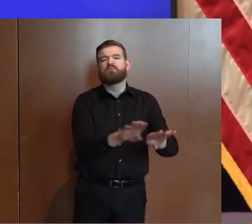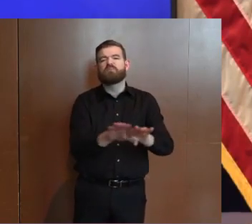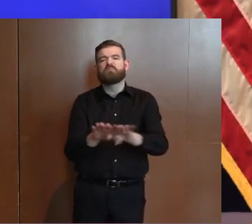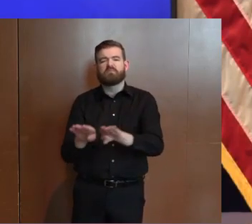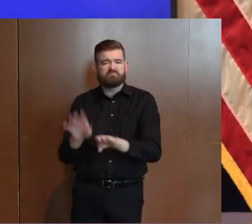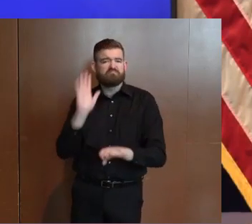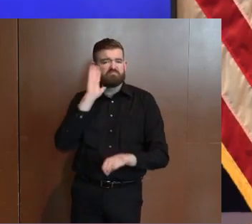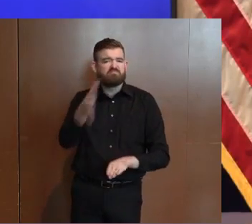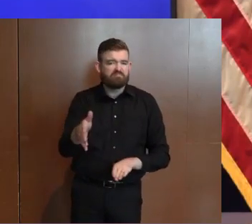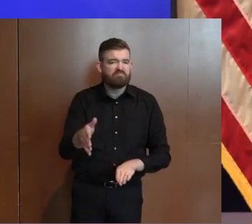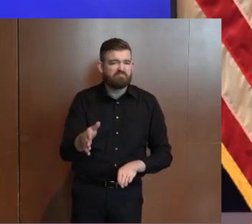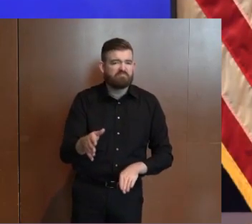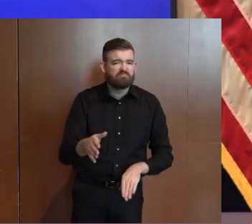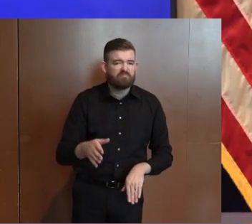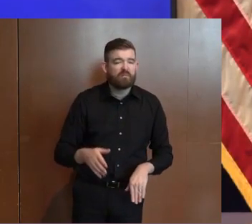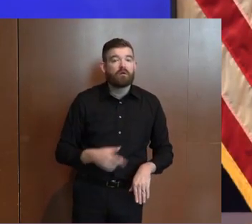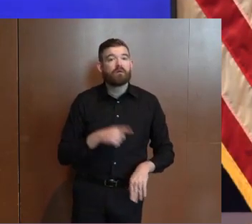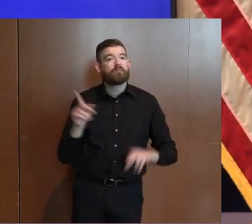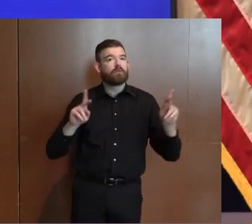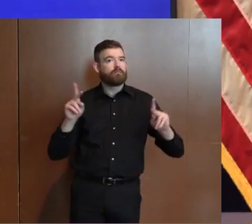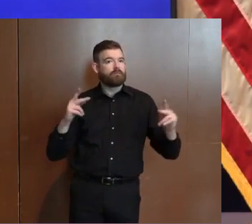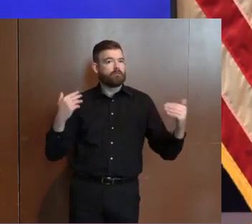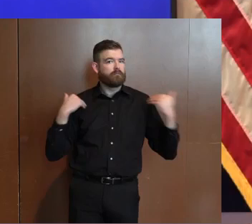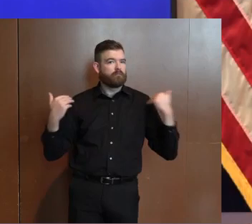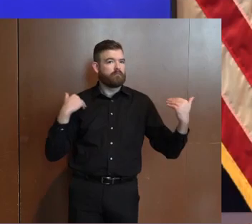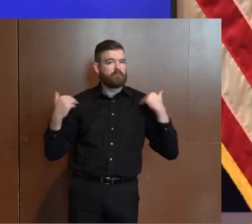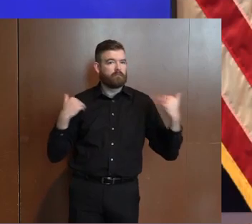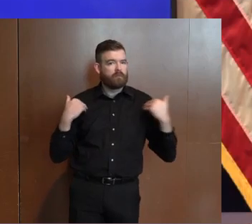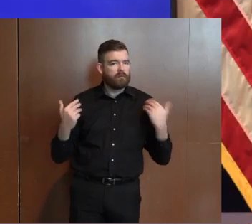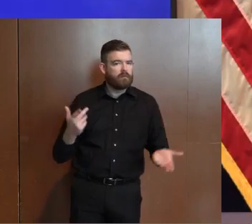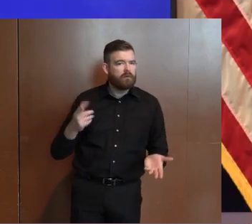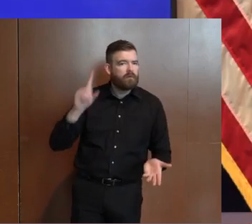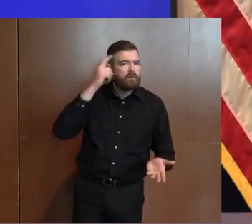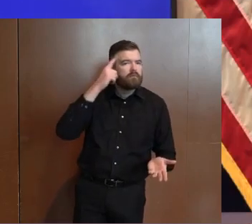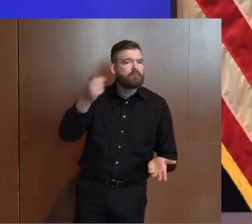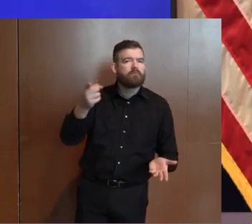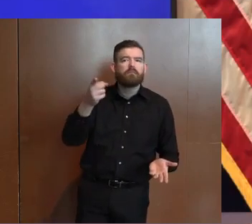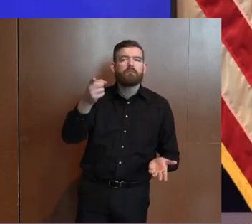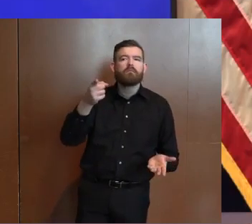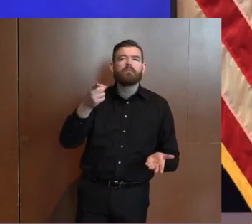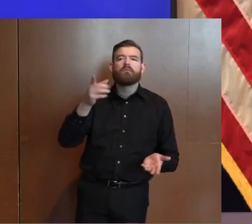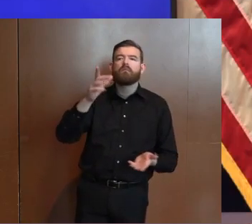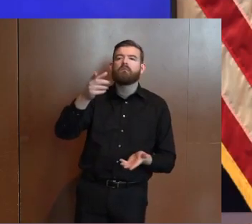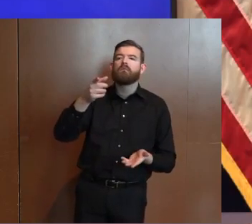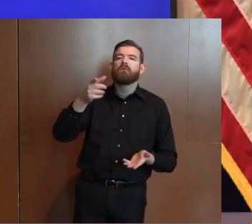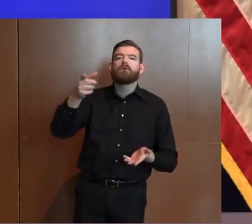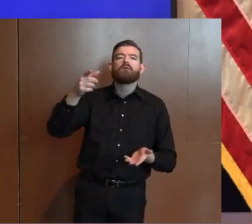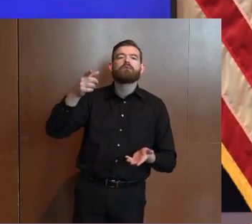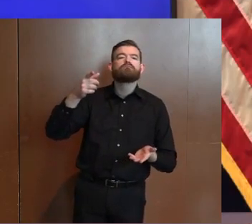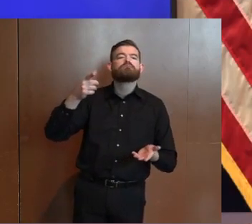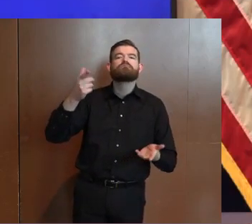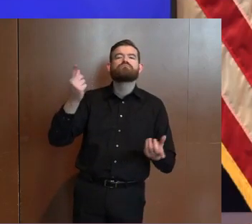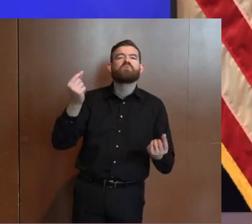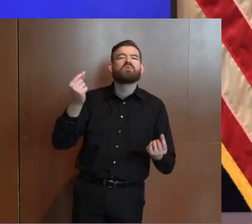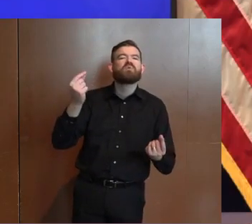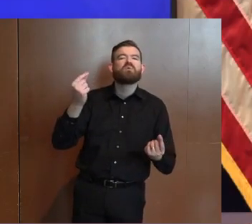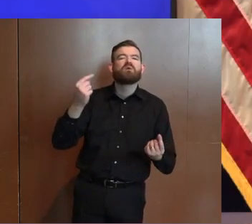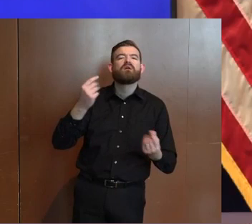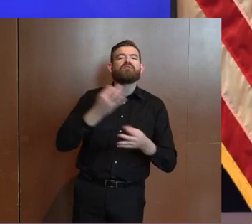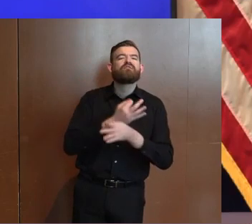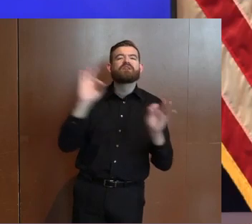I'm spending my time by several folks, and the only public things that I do are when we're together, really.